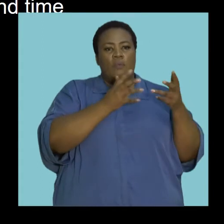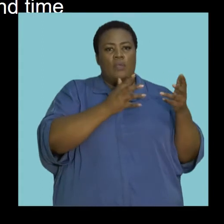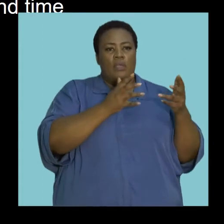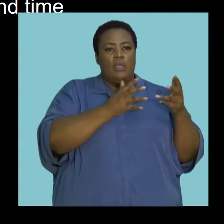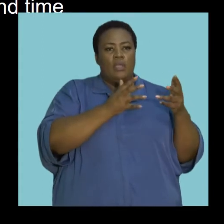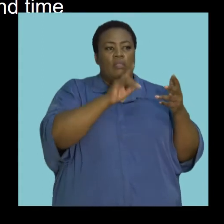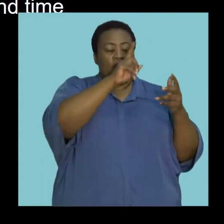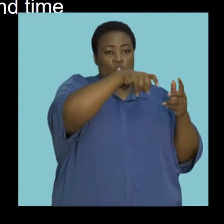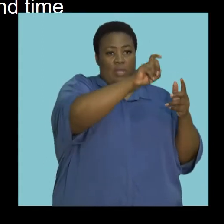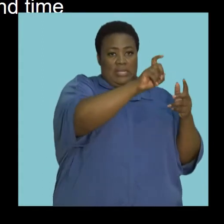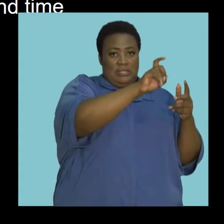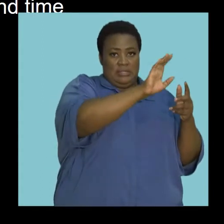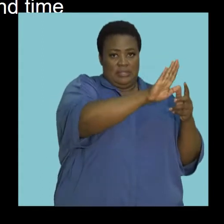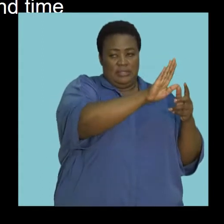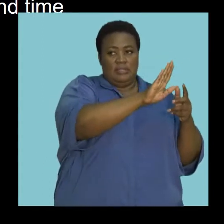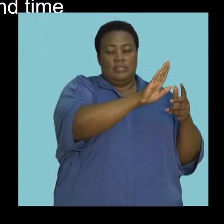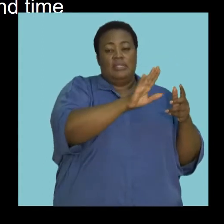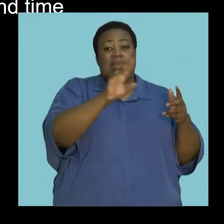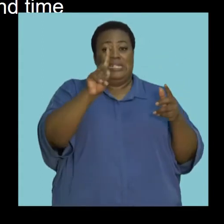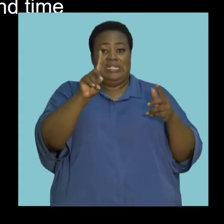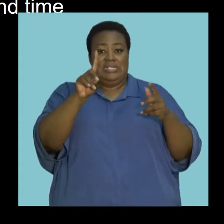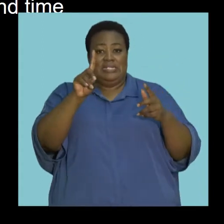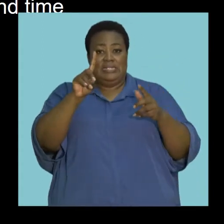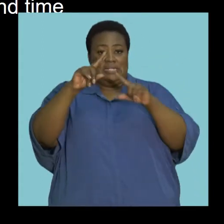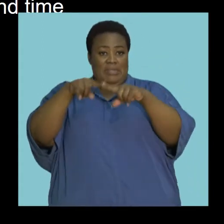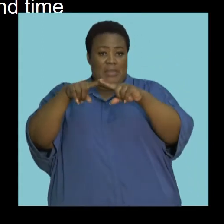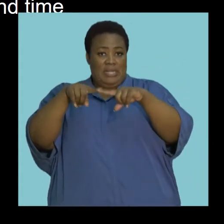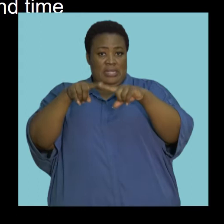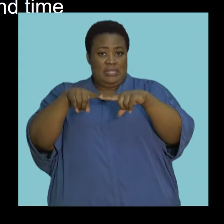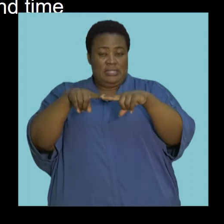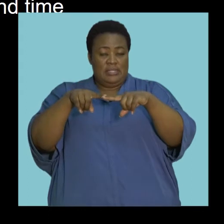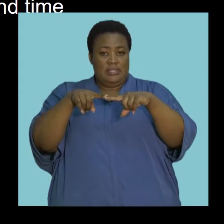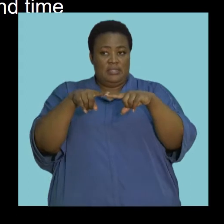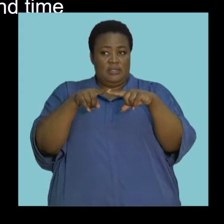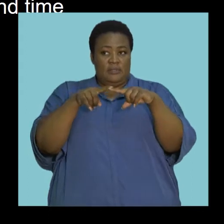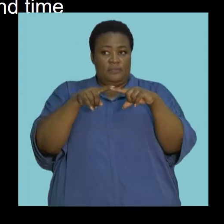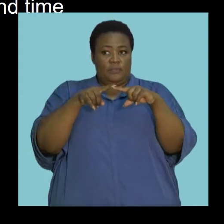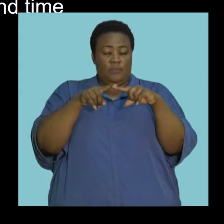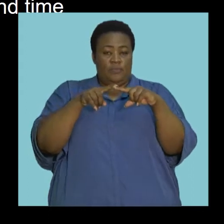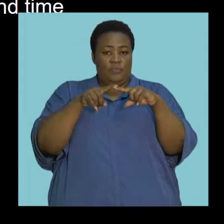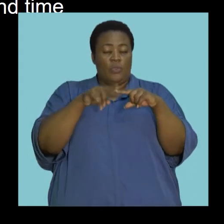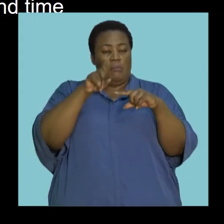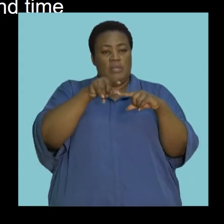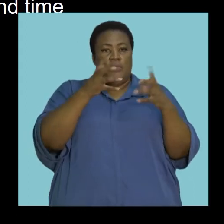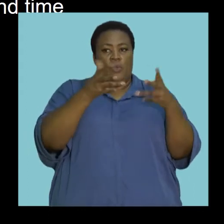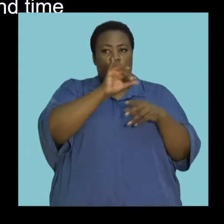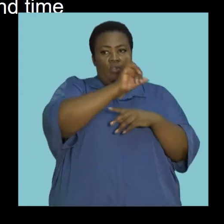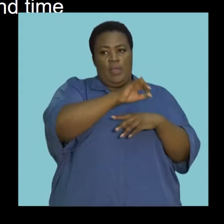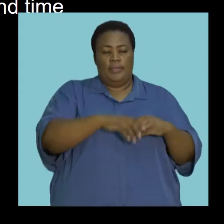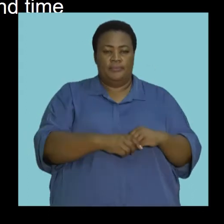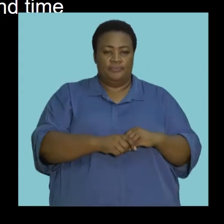and that would be your x-axis, and the dependent, the vertical line in that, means that the dependent should be on